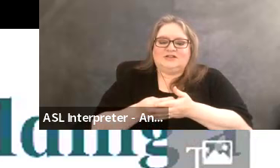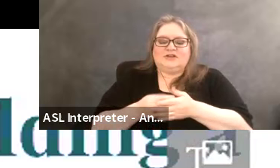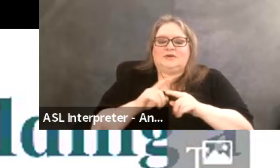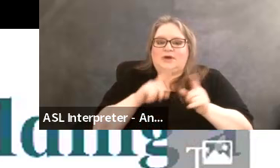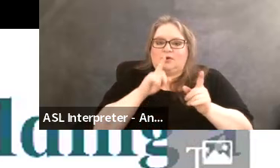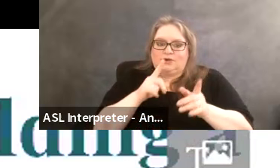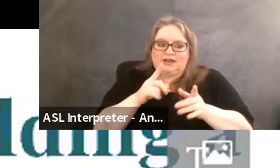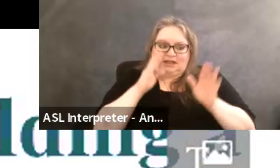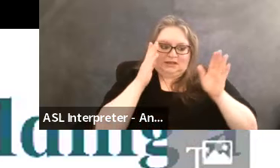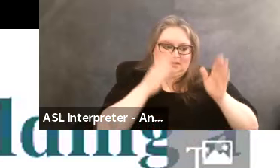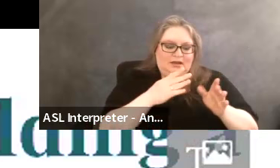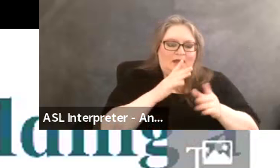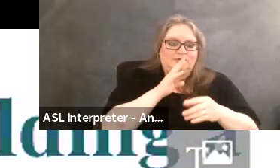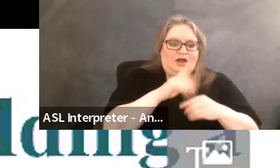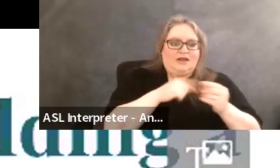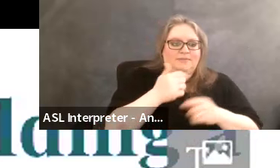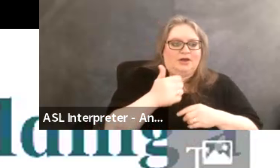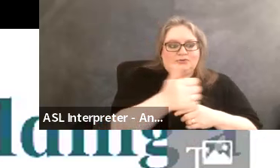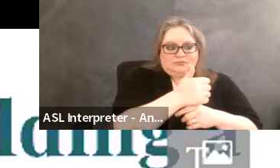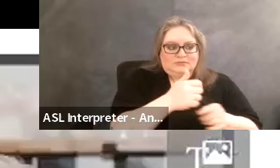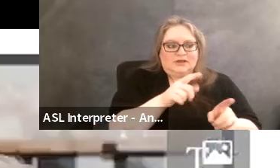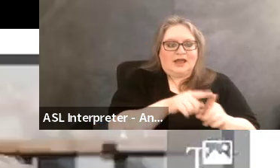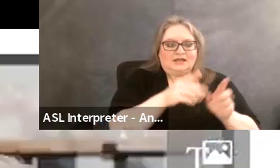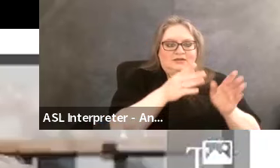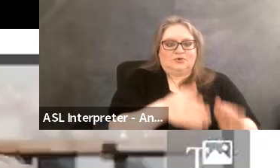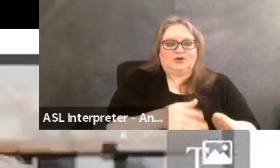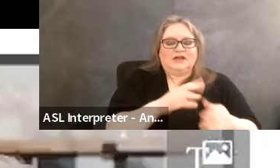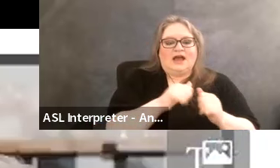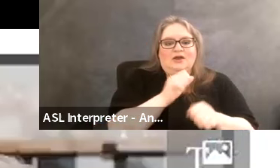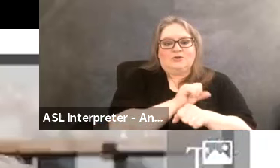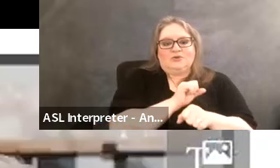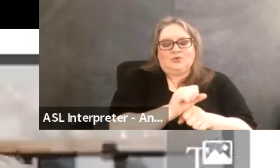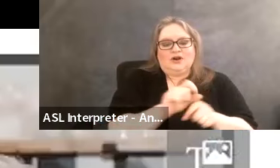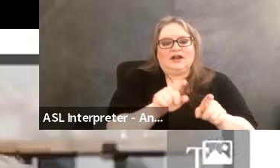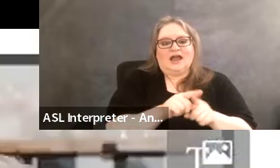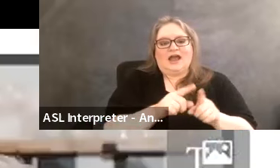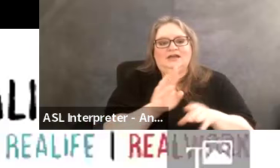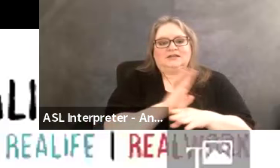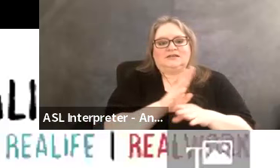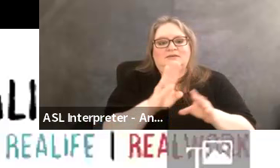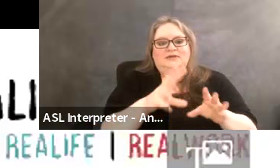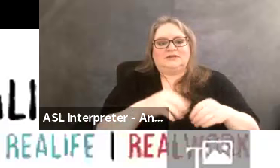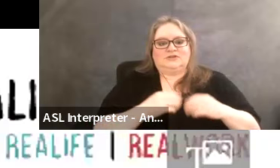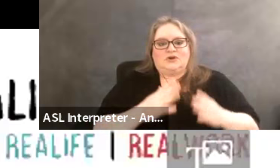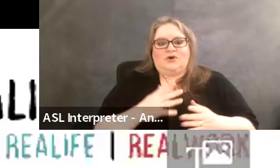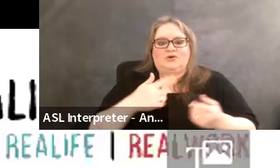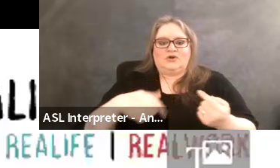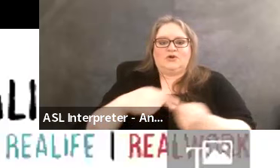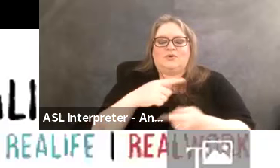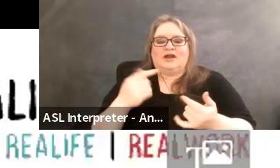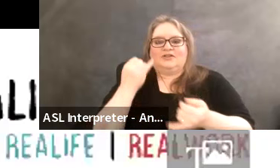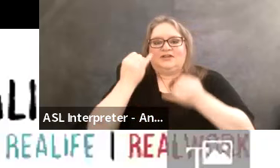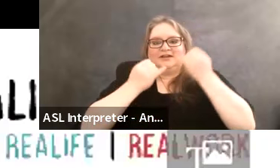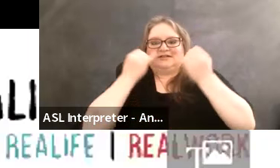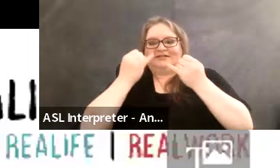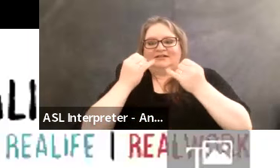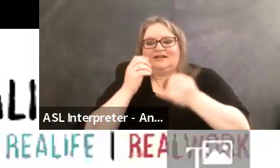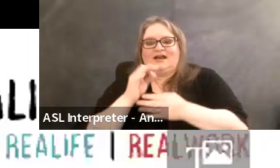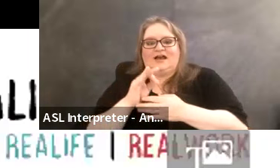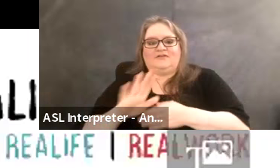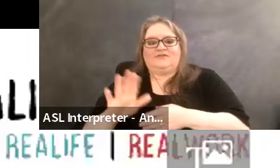talking about you as a person today and how you work as a business owner, really around this idea of